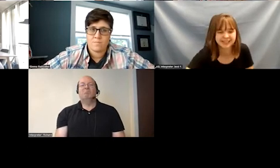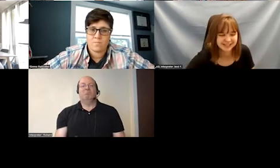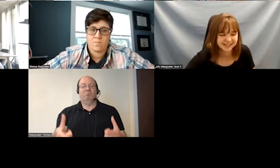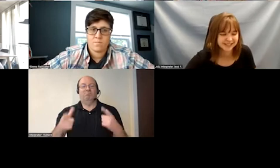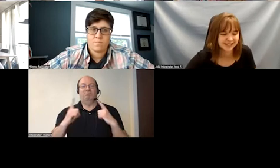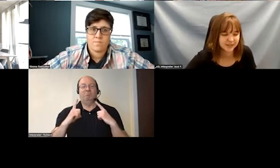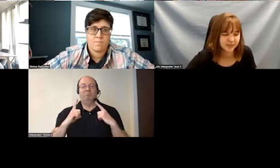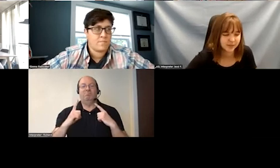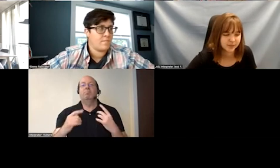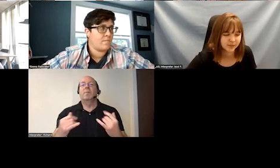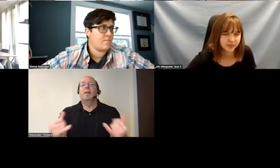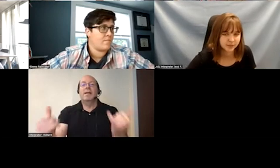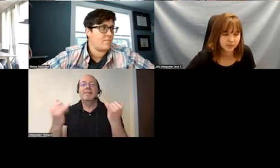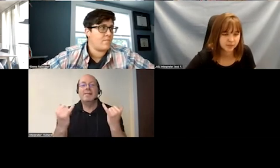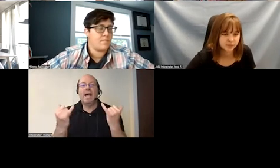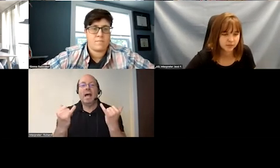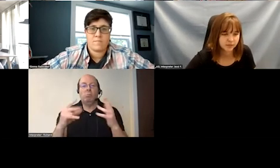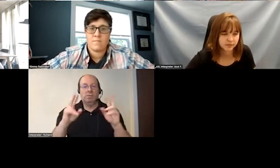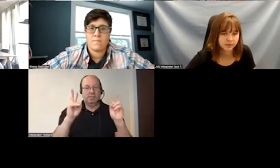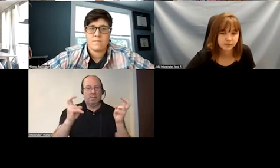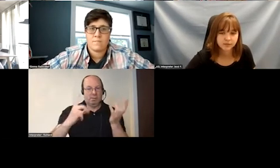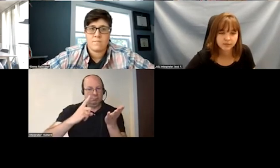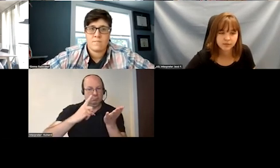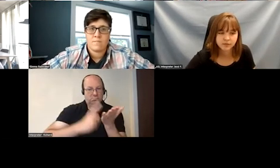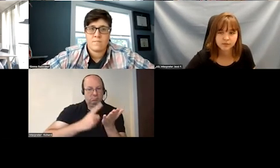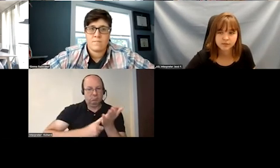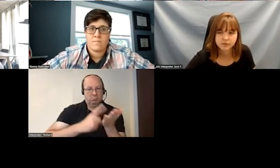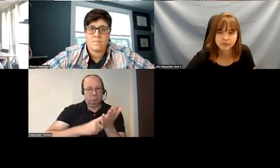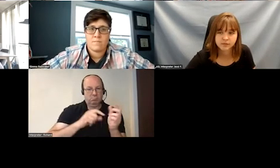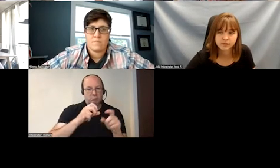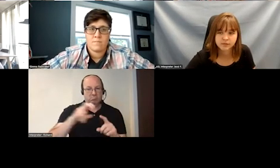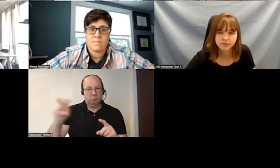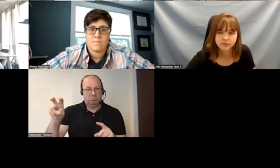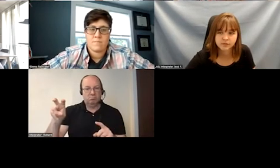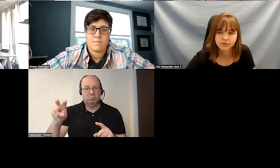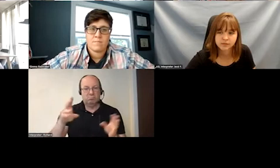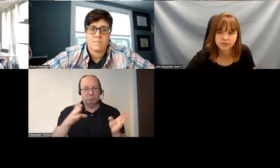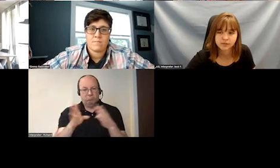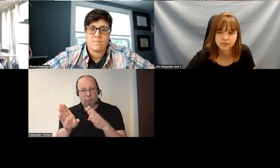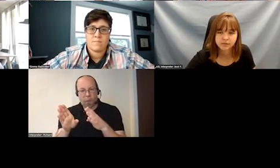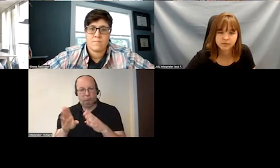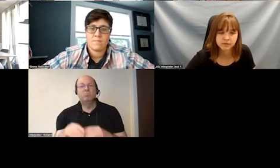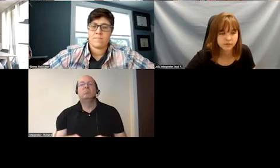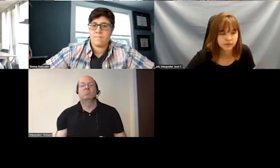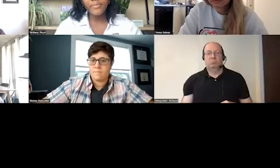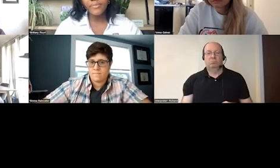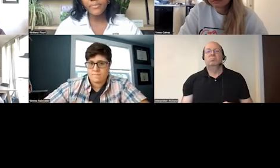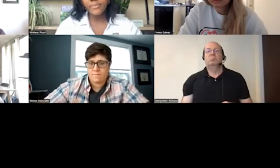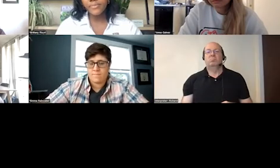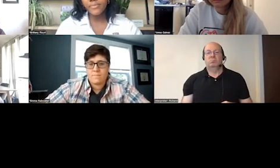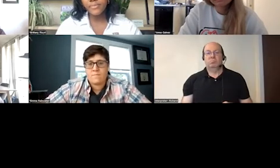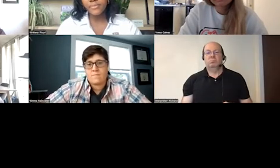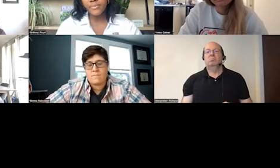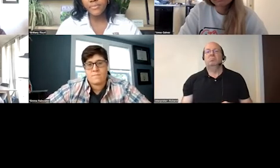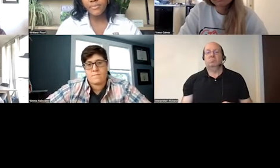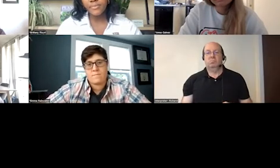going to sort of shift the conversation a little bit now, because I want to talk a little bit about what I consider to be an essential part of being an